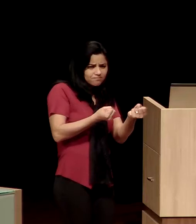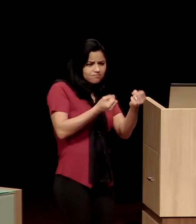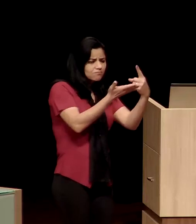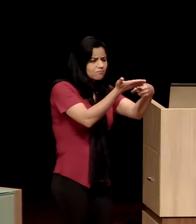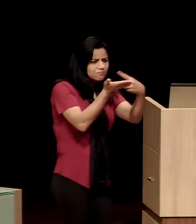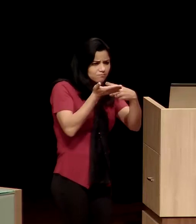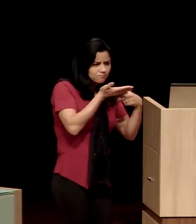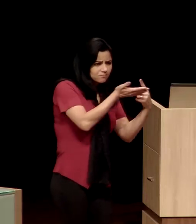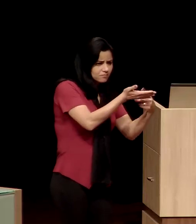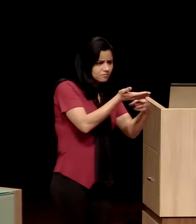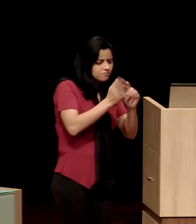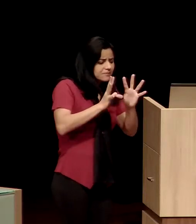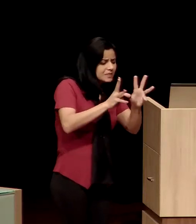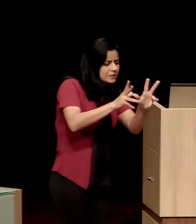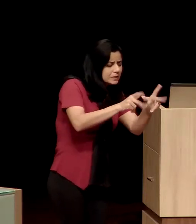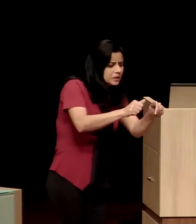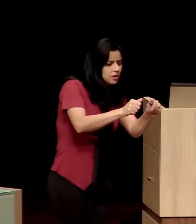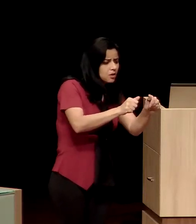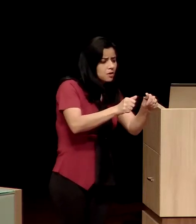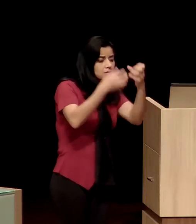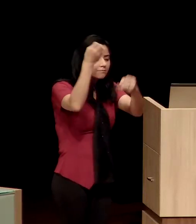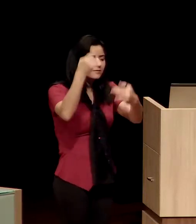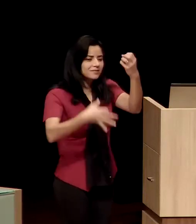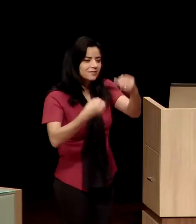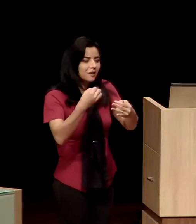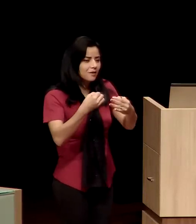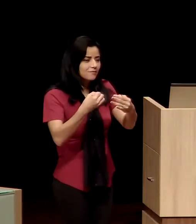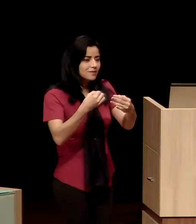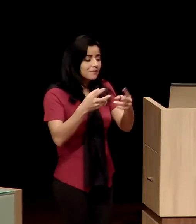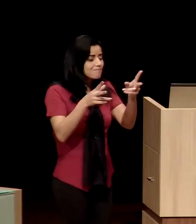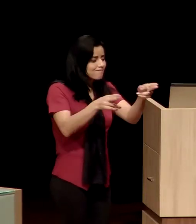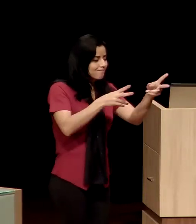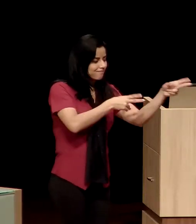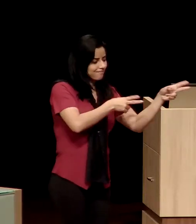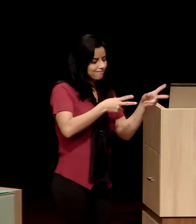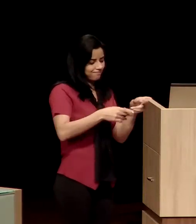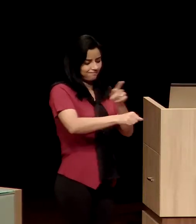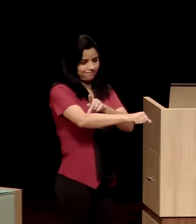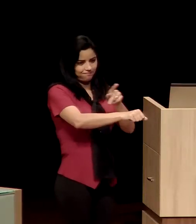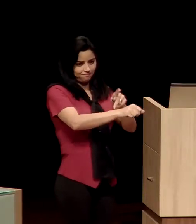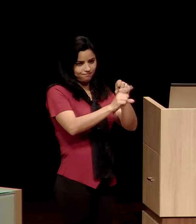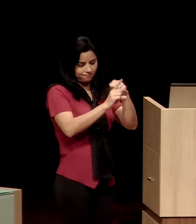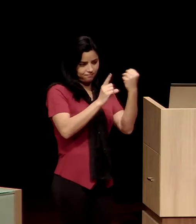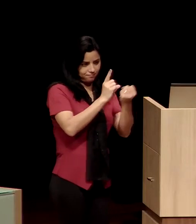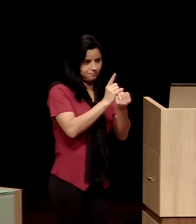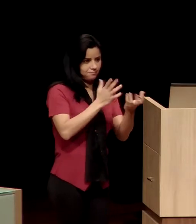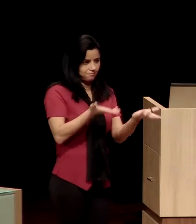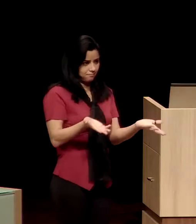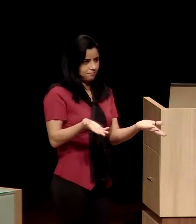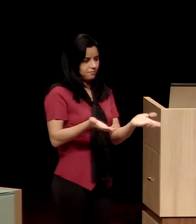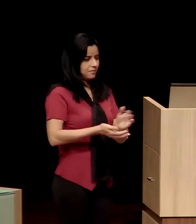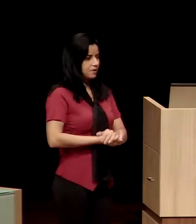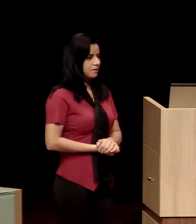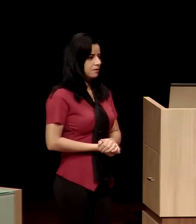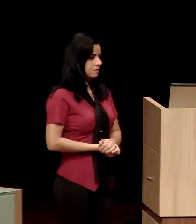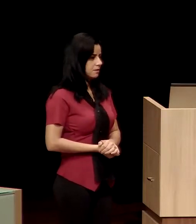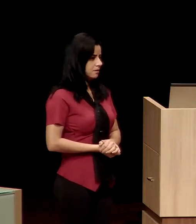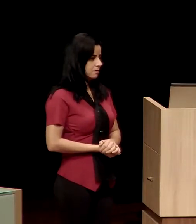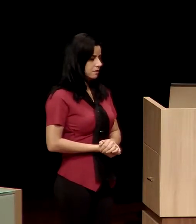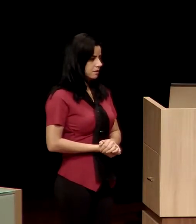assim para todo mundo falar uma coisa sobre esse conceito de pedagogia social. So